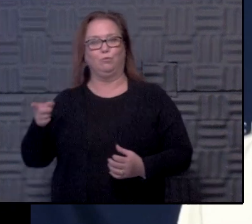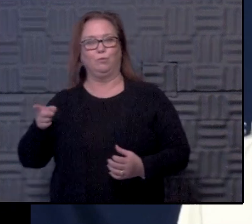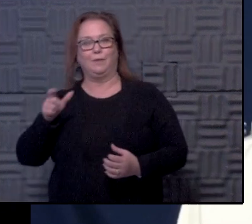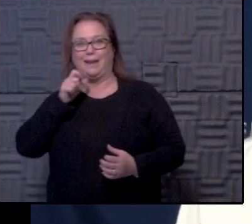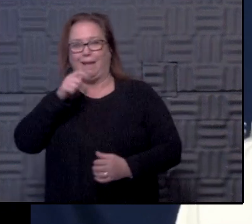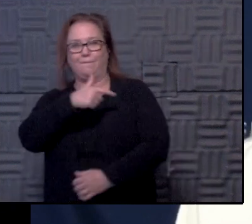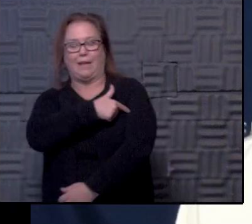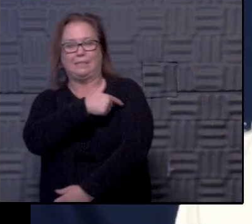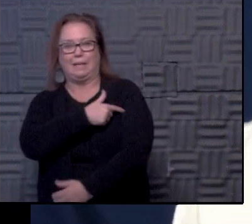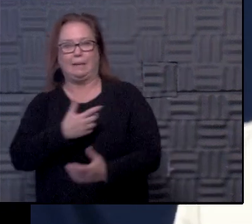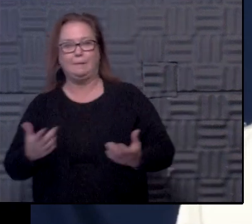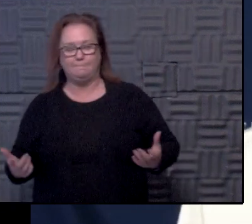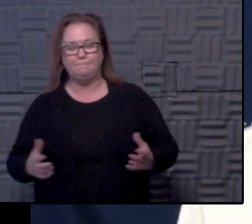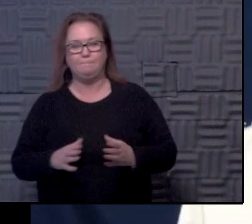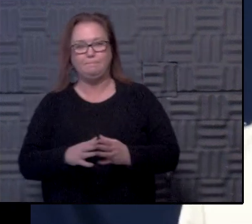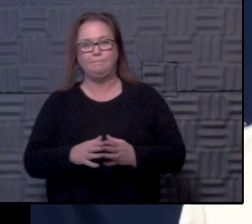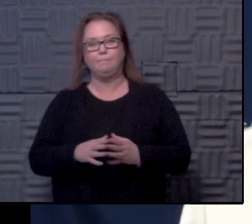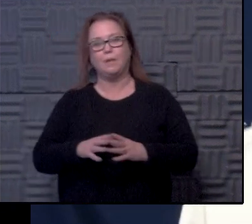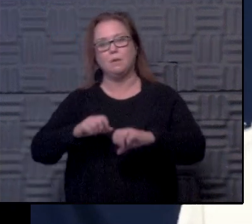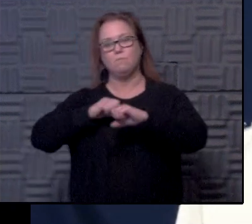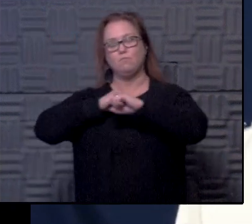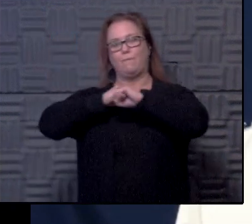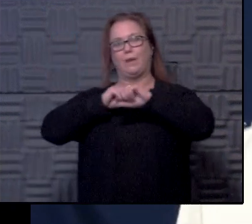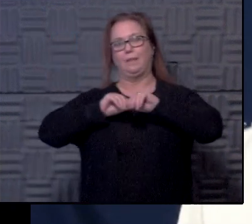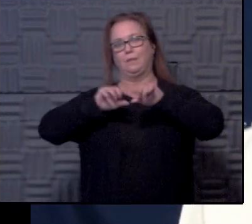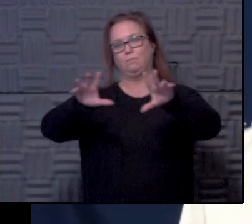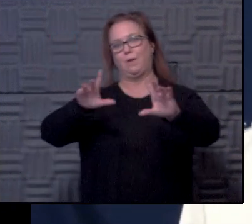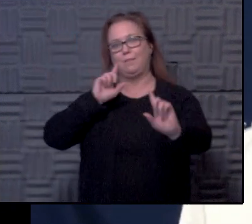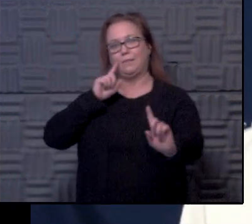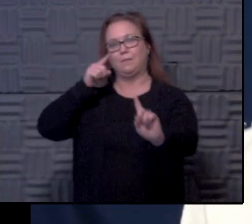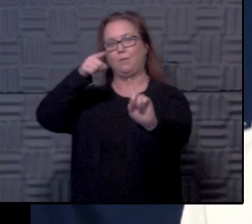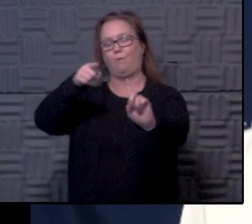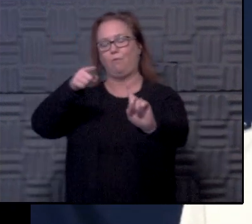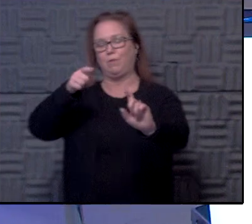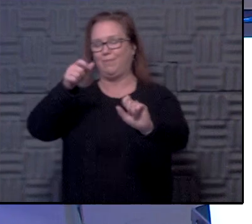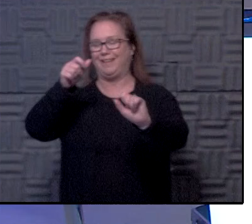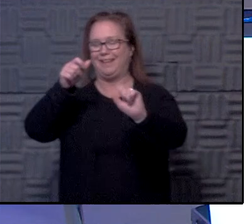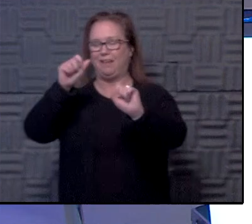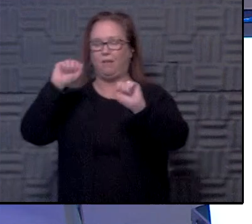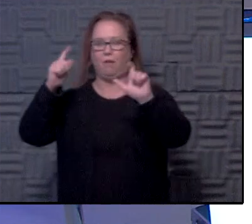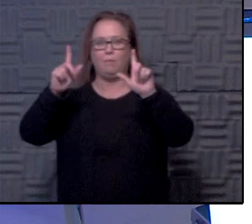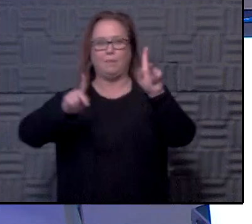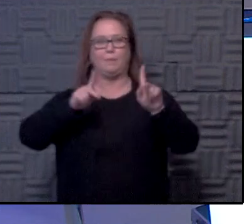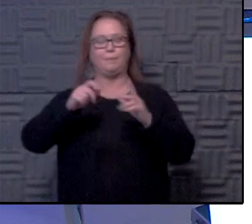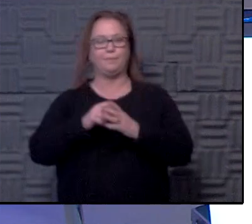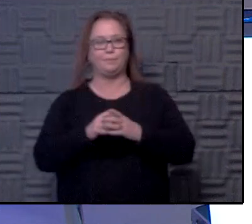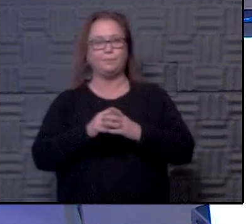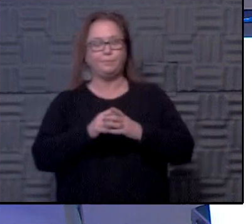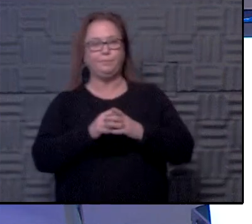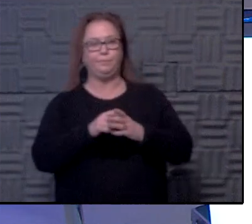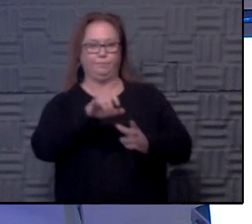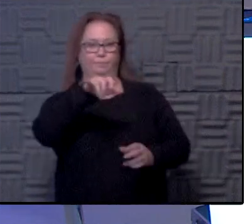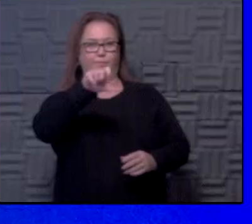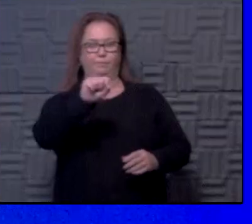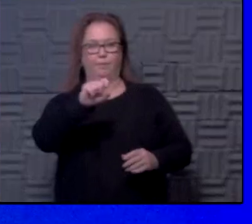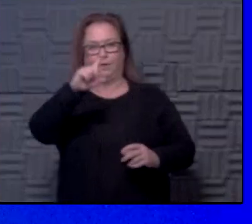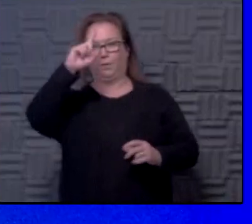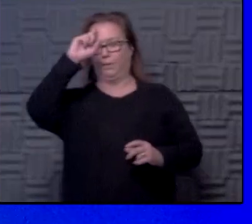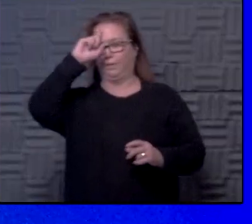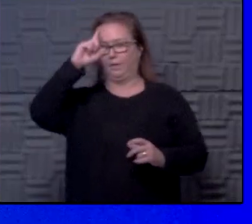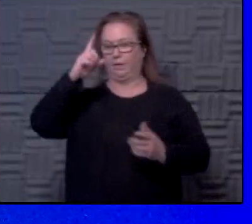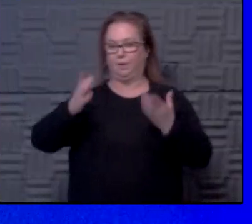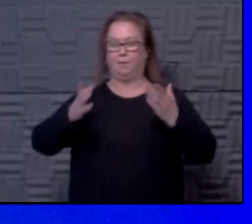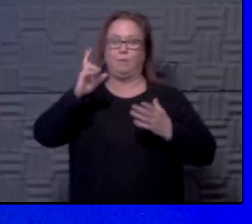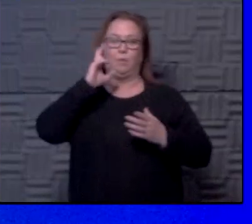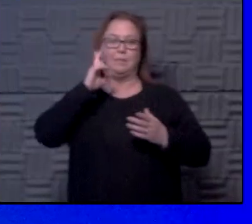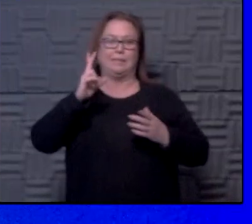yet vaccinated. So preventing spread, that's the goal, and it takes everyone. Okay. Yeah, absolutely. I mean, we've